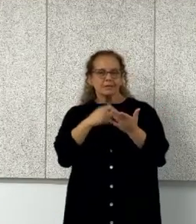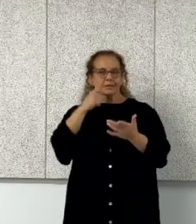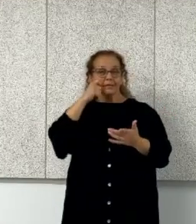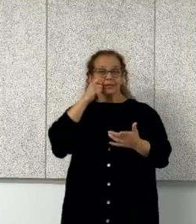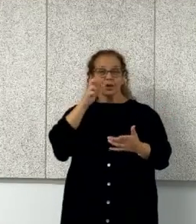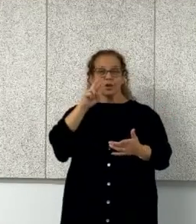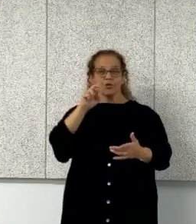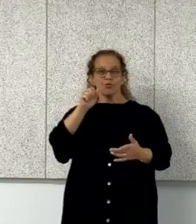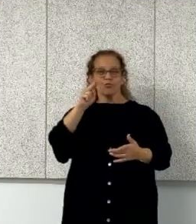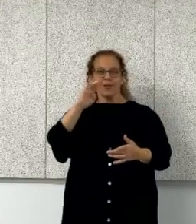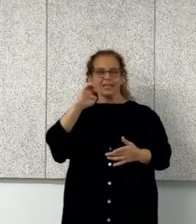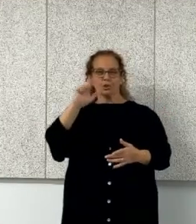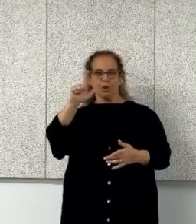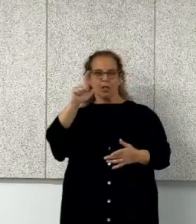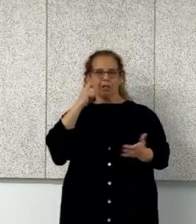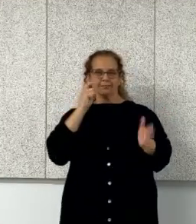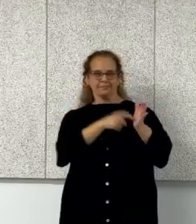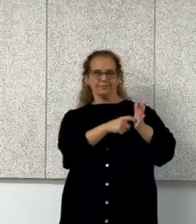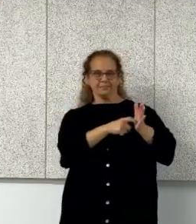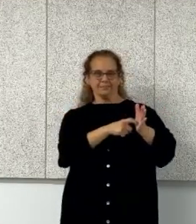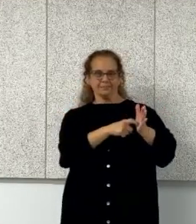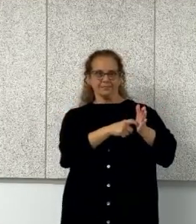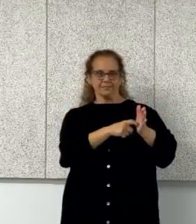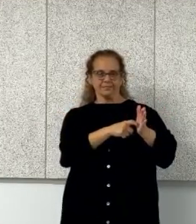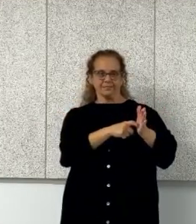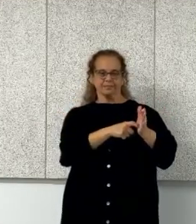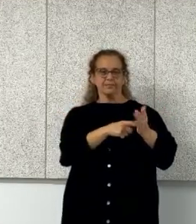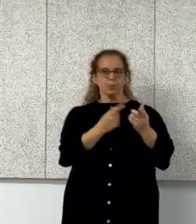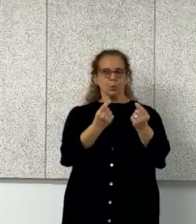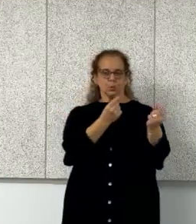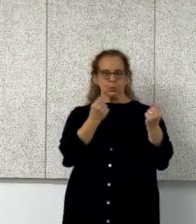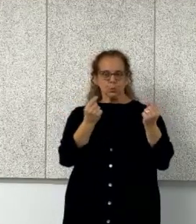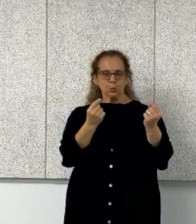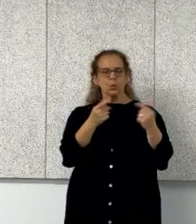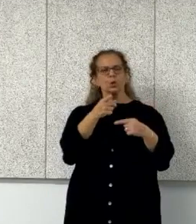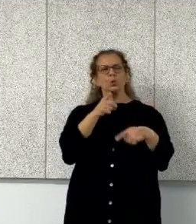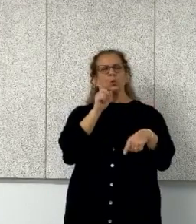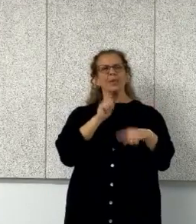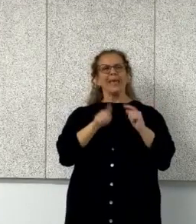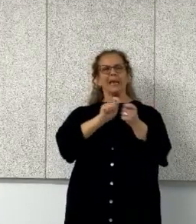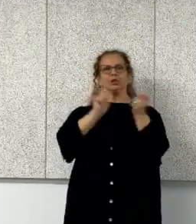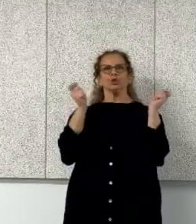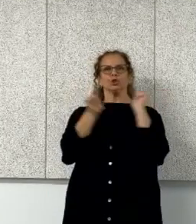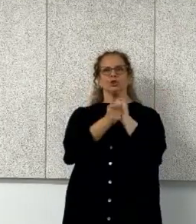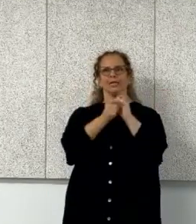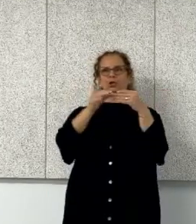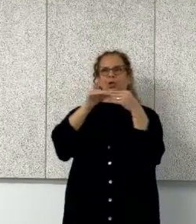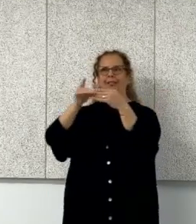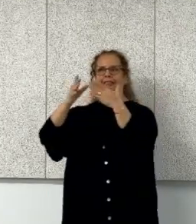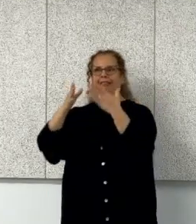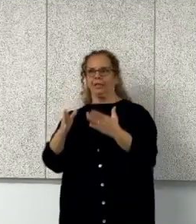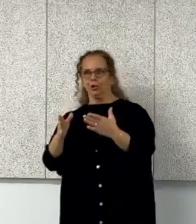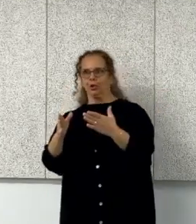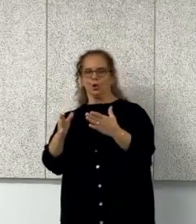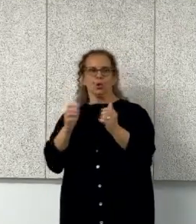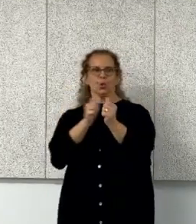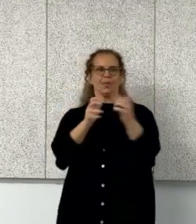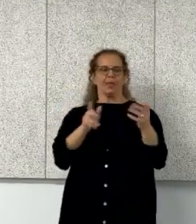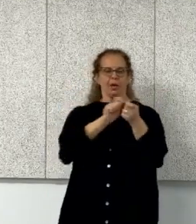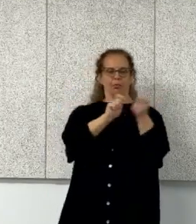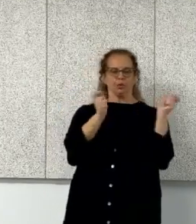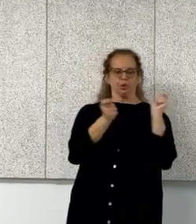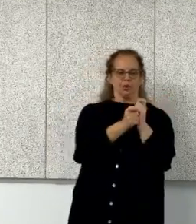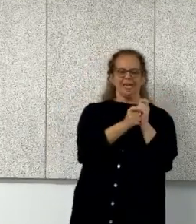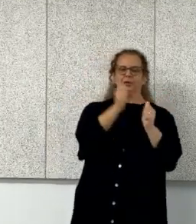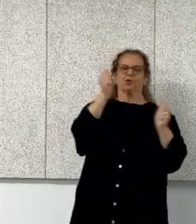change of artistic and executive leadership. You can't change a leader of an organization without shifting literally everything about that organization, right?